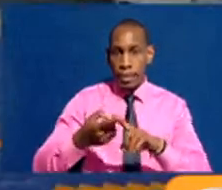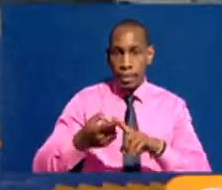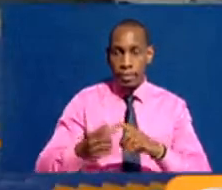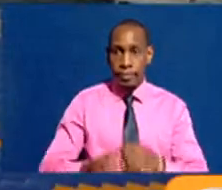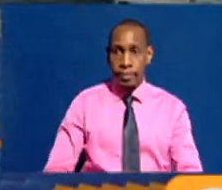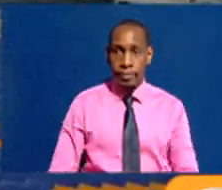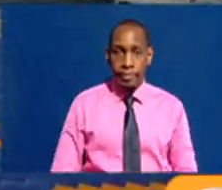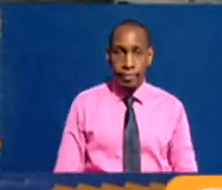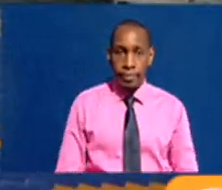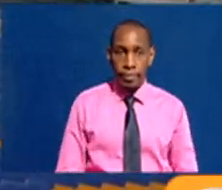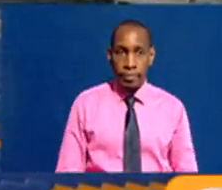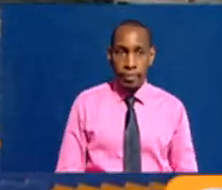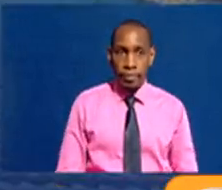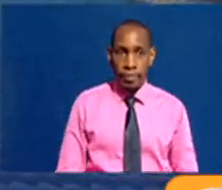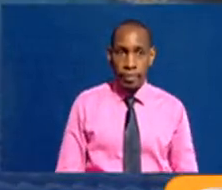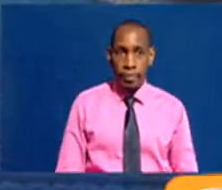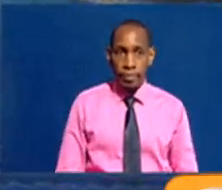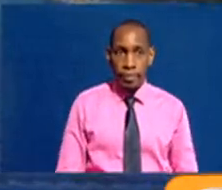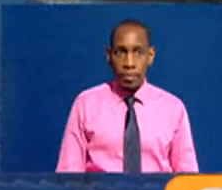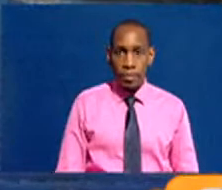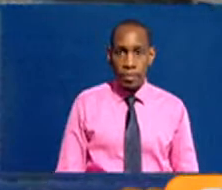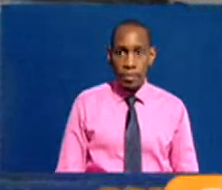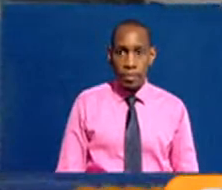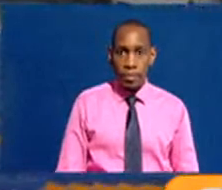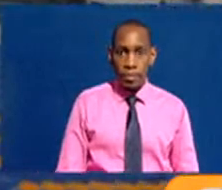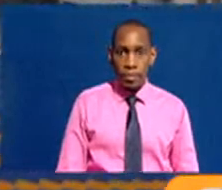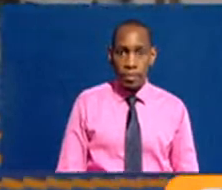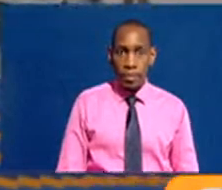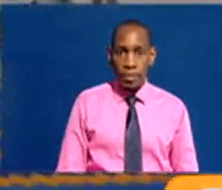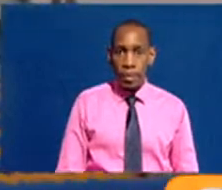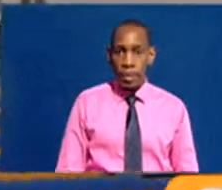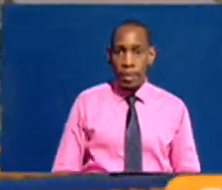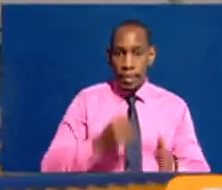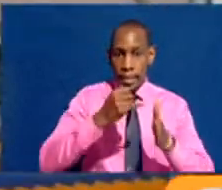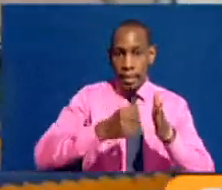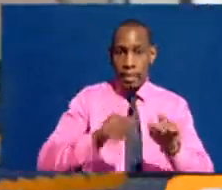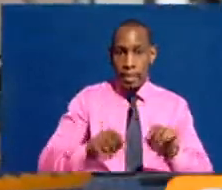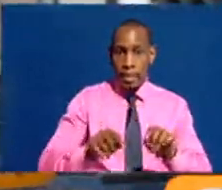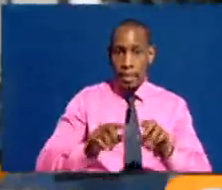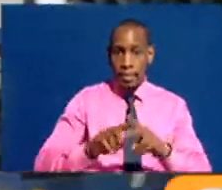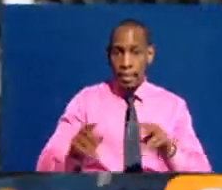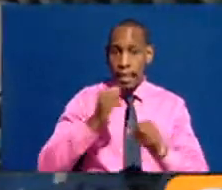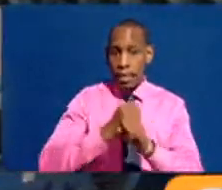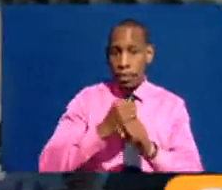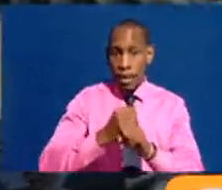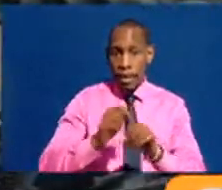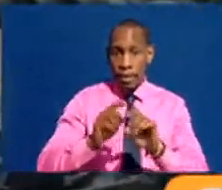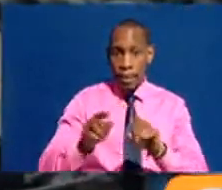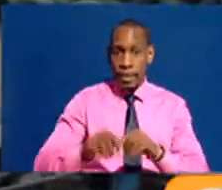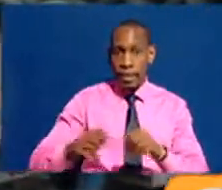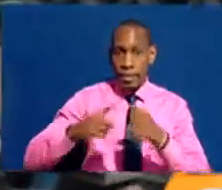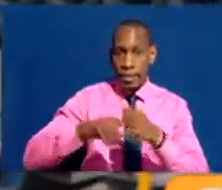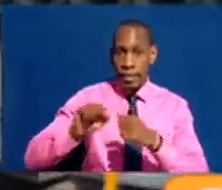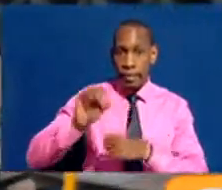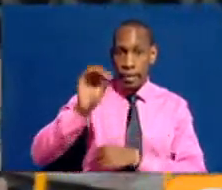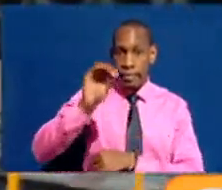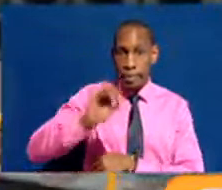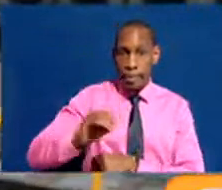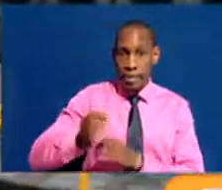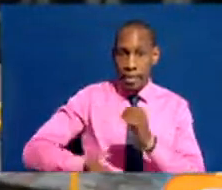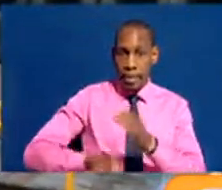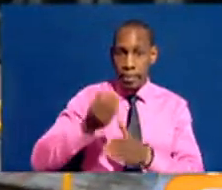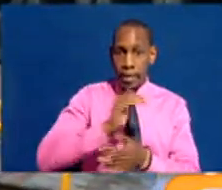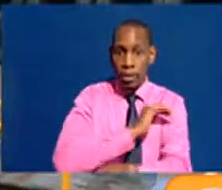billets. The 30 billion shilling mill is already operational, though at 65% of